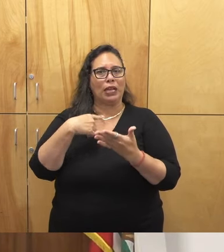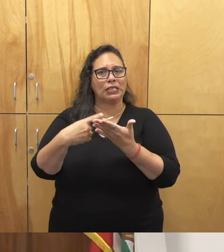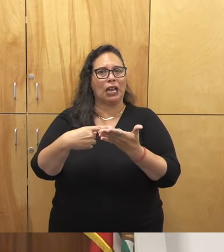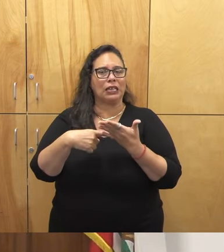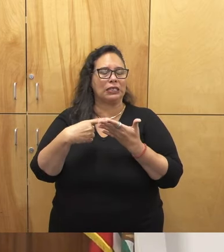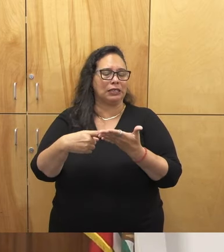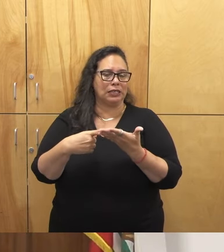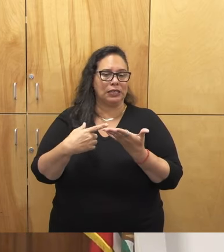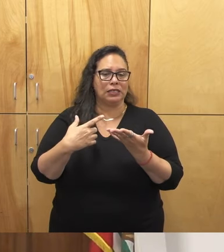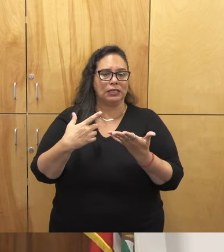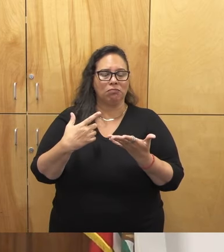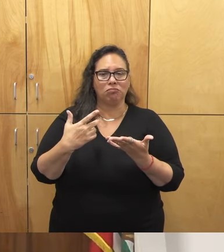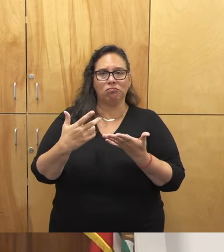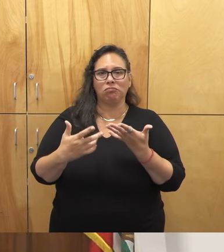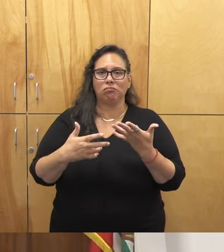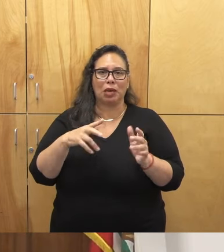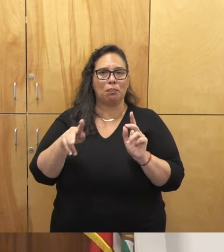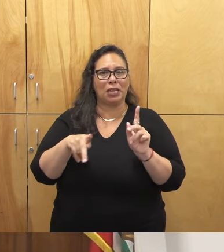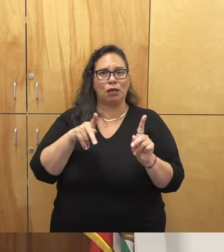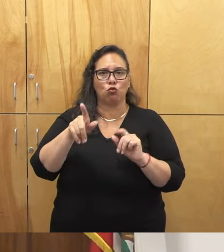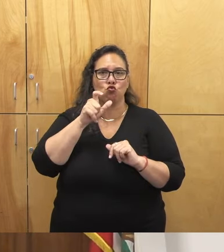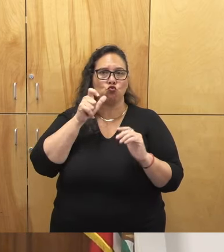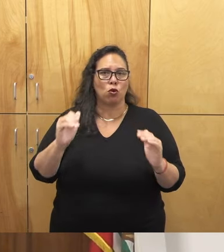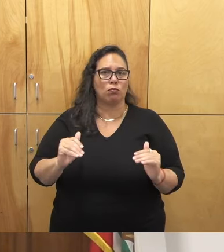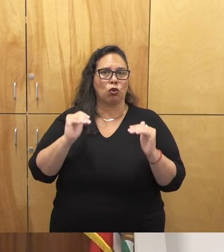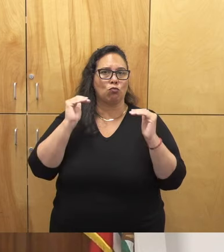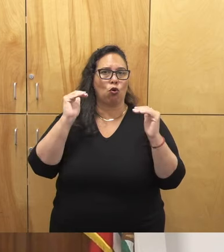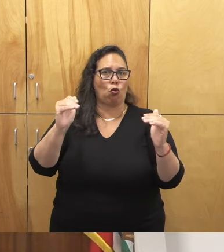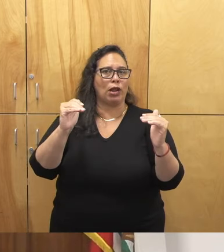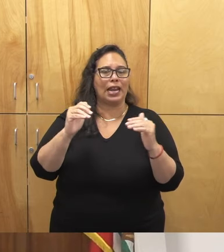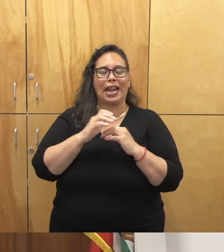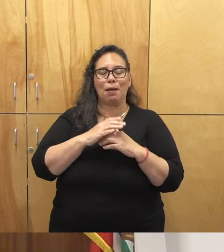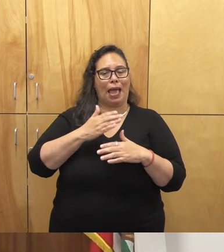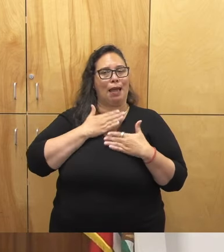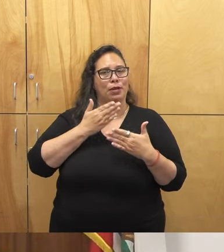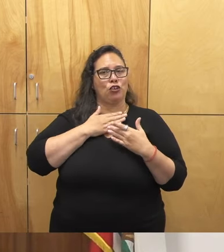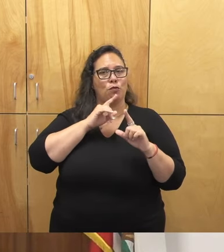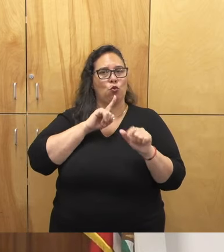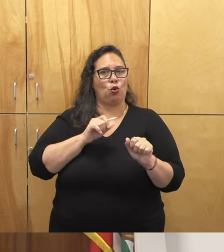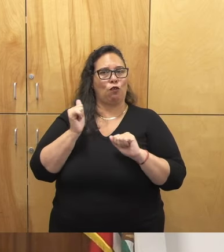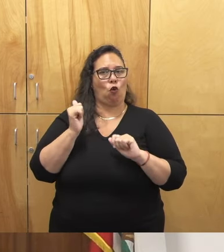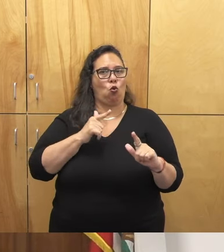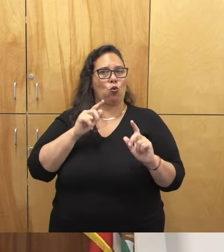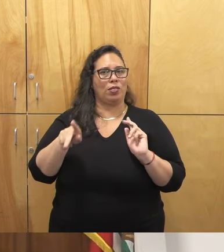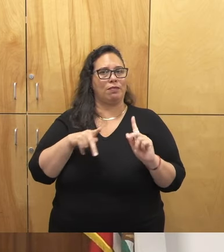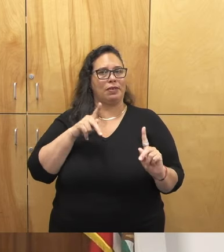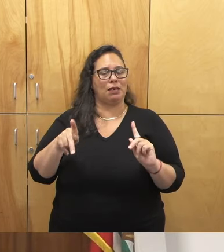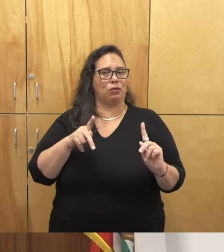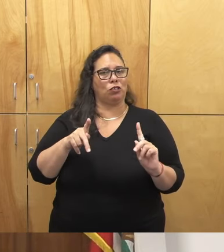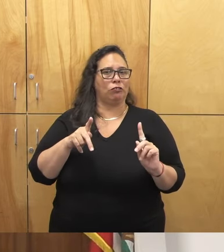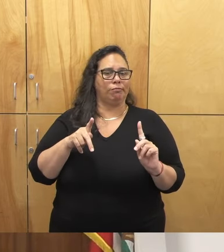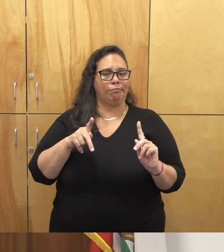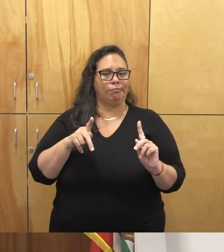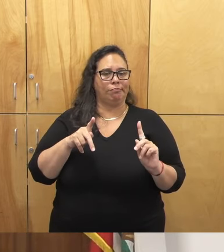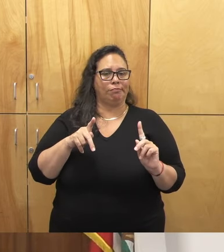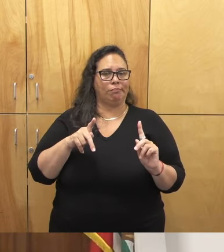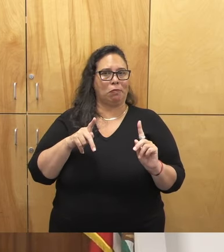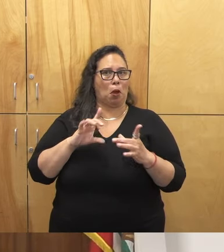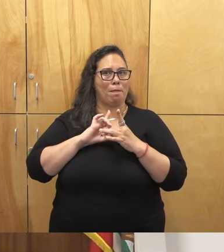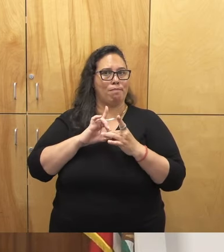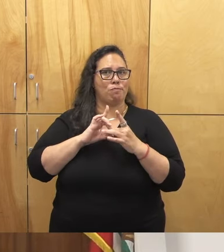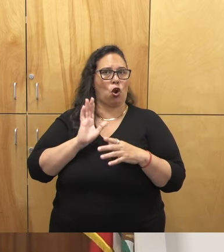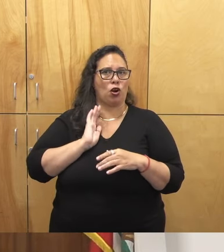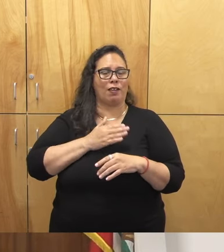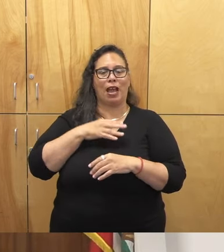couple of people who were promoted today, and I'm happy to report that all of those people, if I'm not mistaken, were part of our